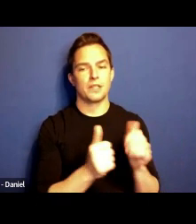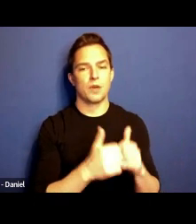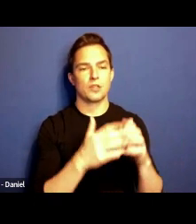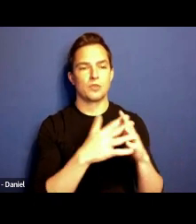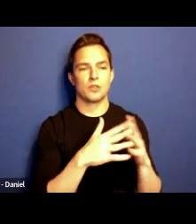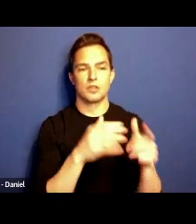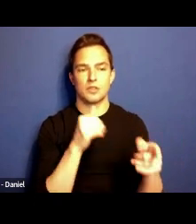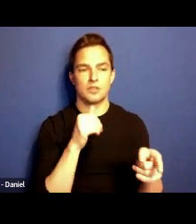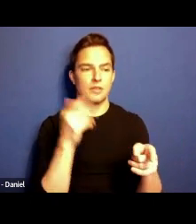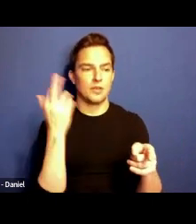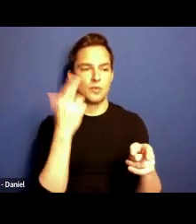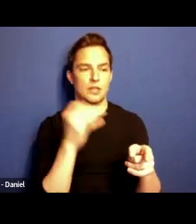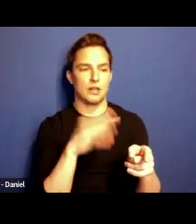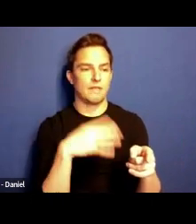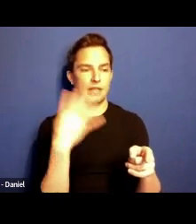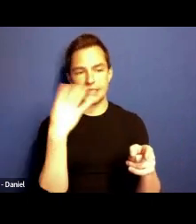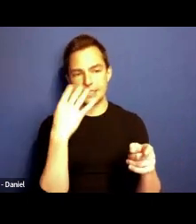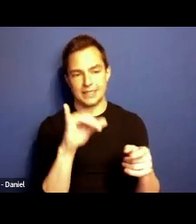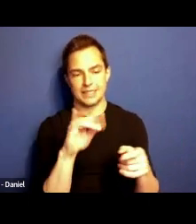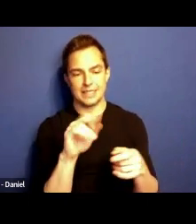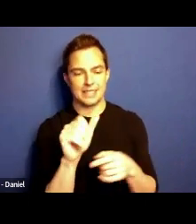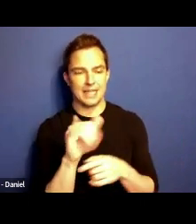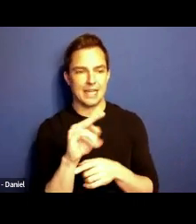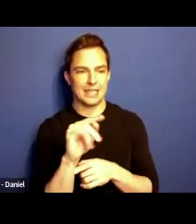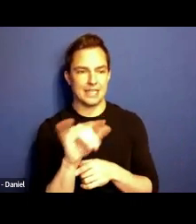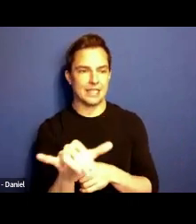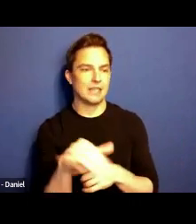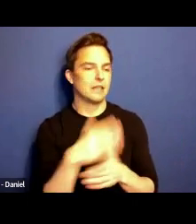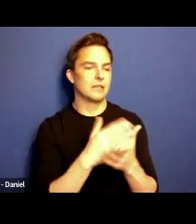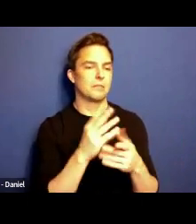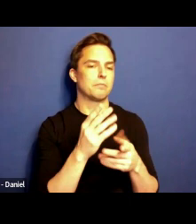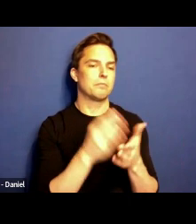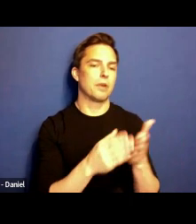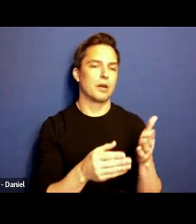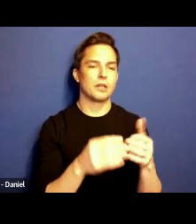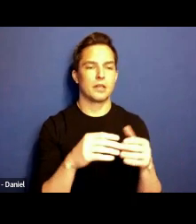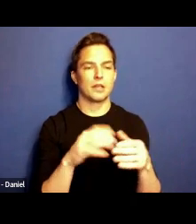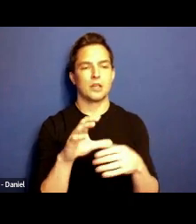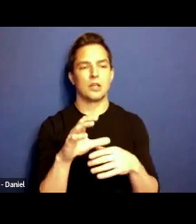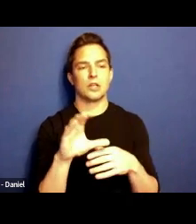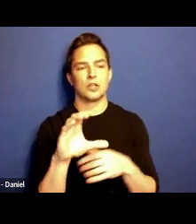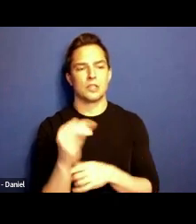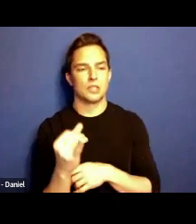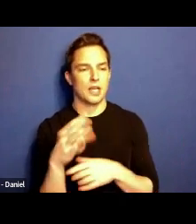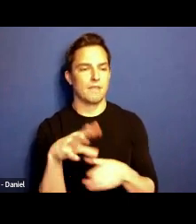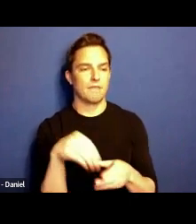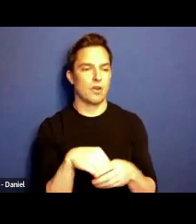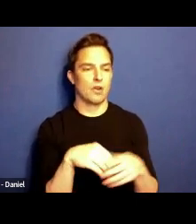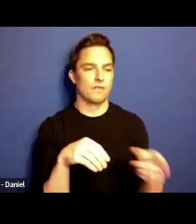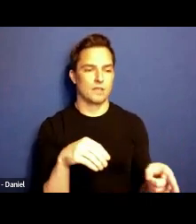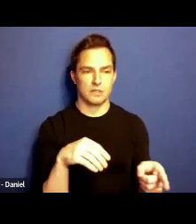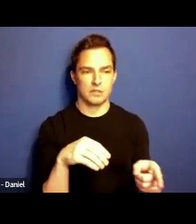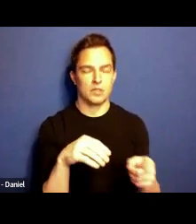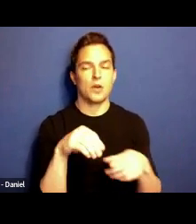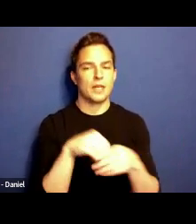by reason of insanity, some form of a criminal justice involved status. And so in the SAMHSA